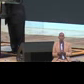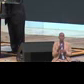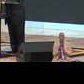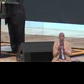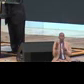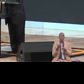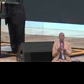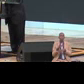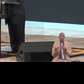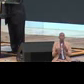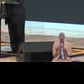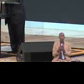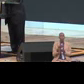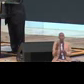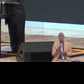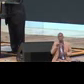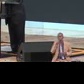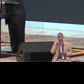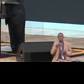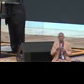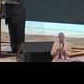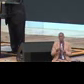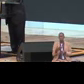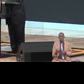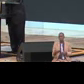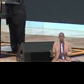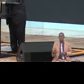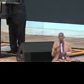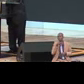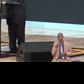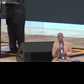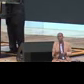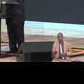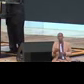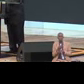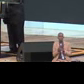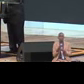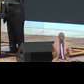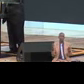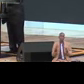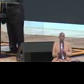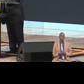Free from all the corruption in society. Free.